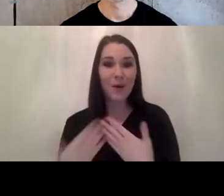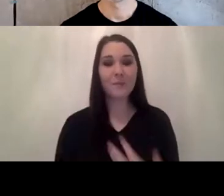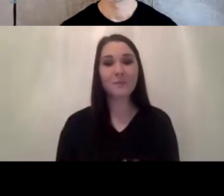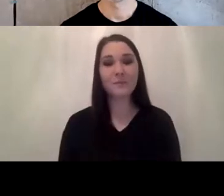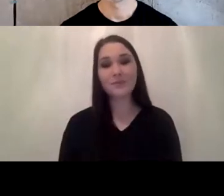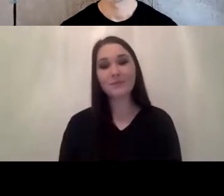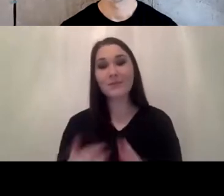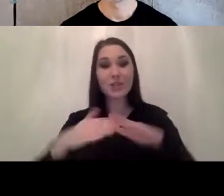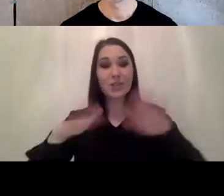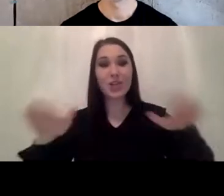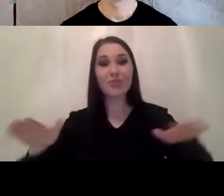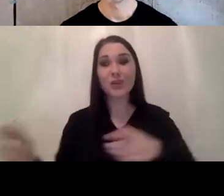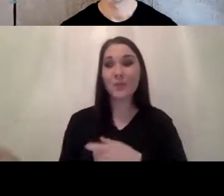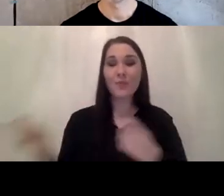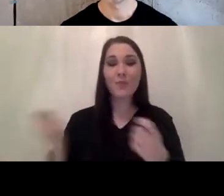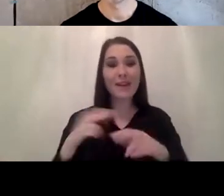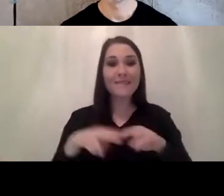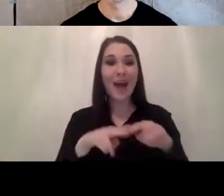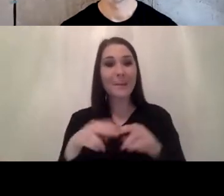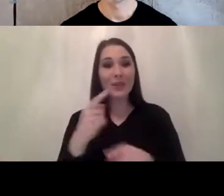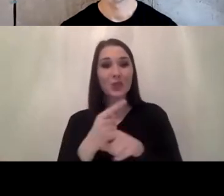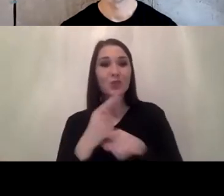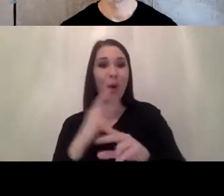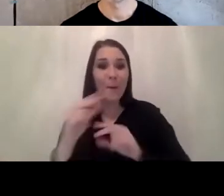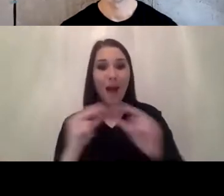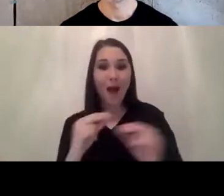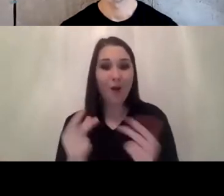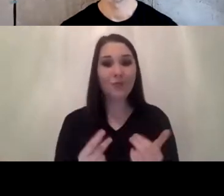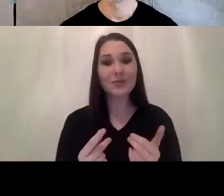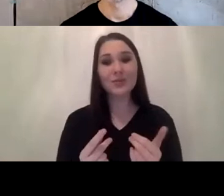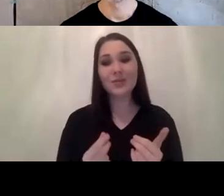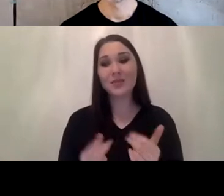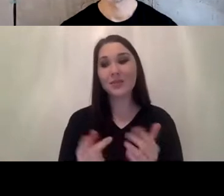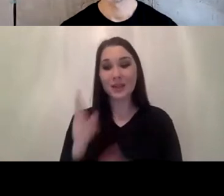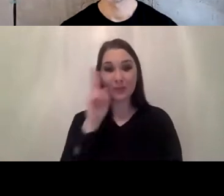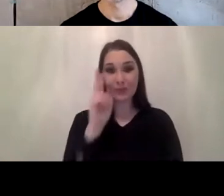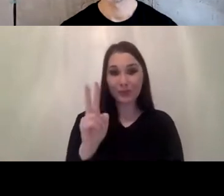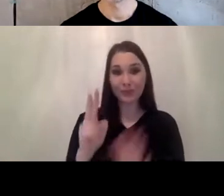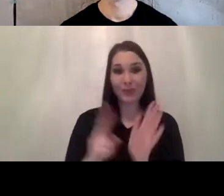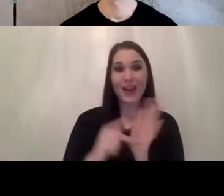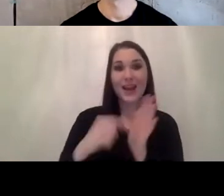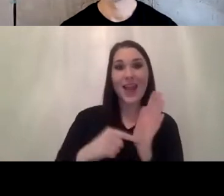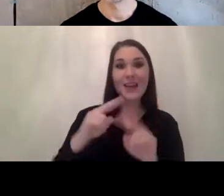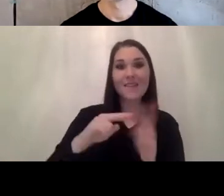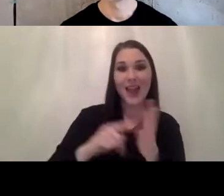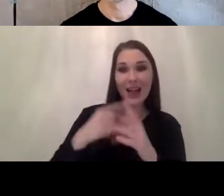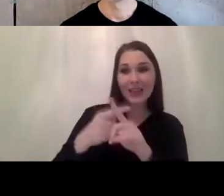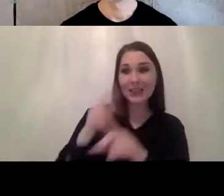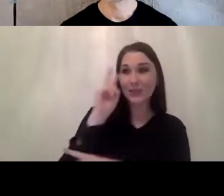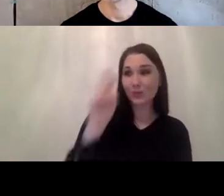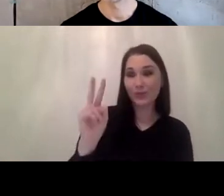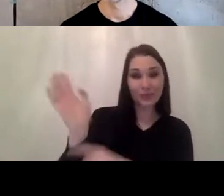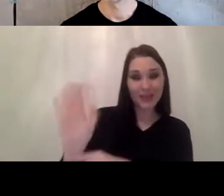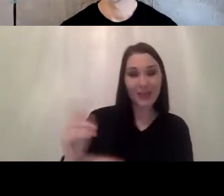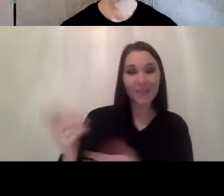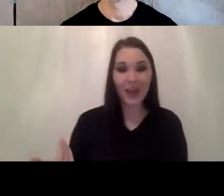about their kids, bring some of their family elements into it, talk about the box sets that they binged on the weekend, and share stuff.